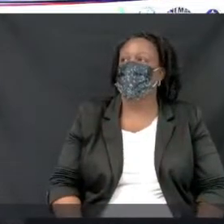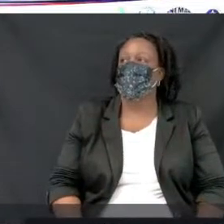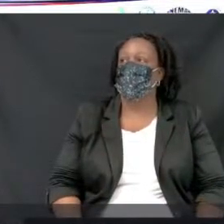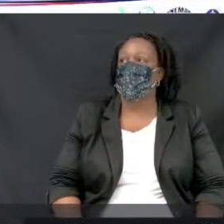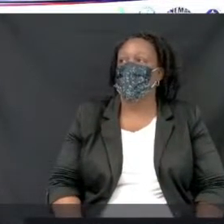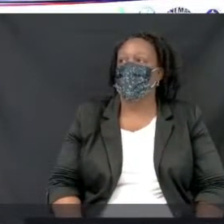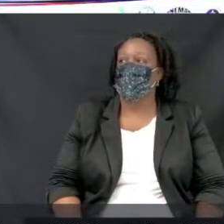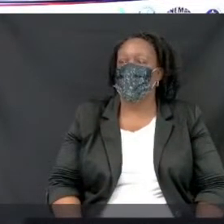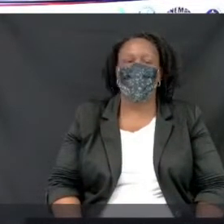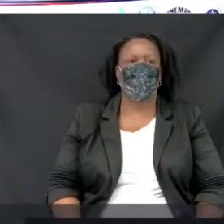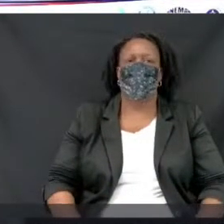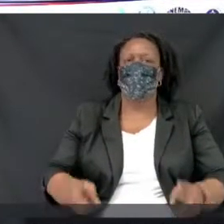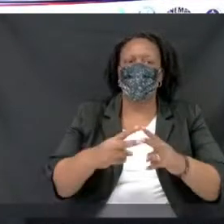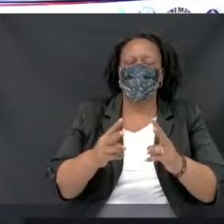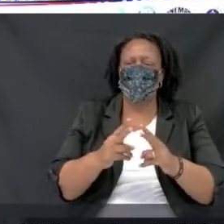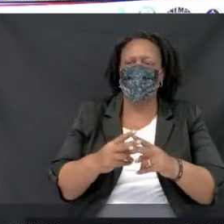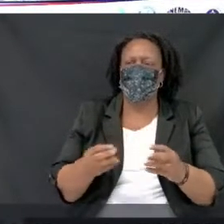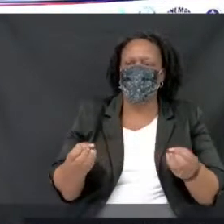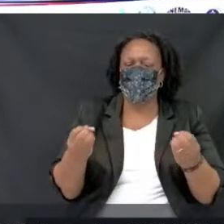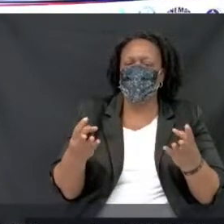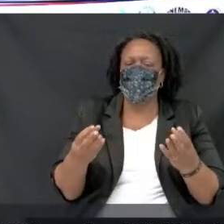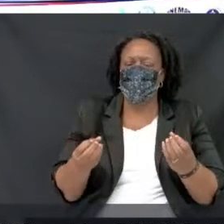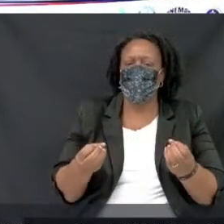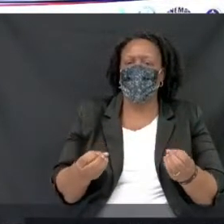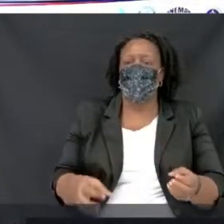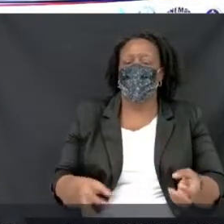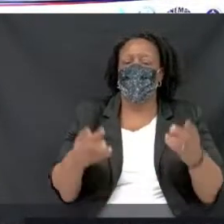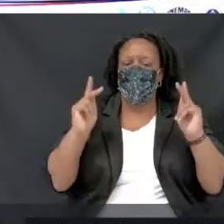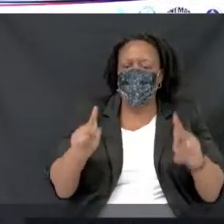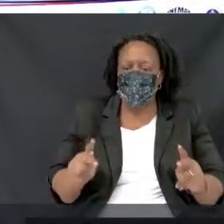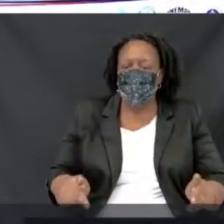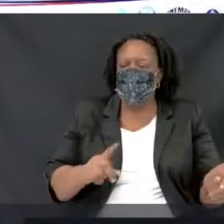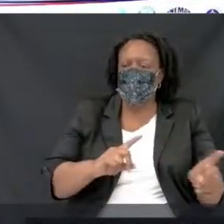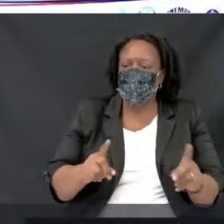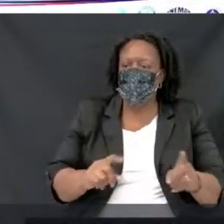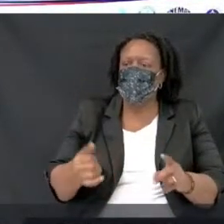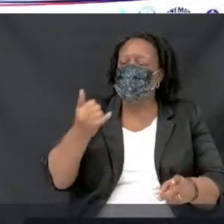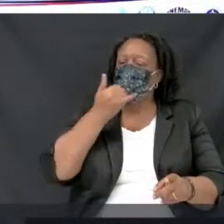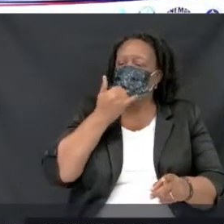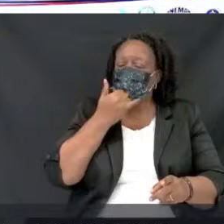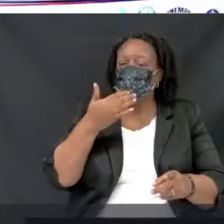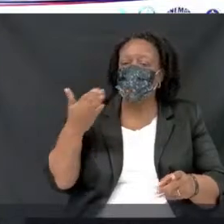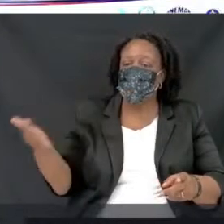Williams, very often, and I'm hopeful that Superintendent Henry and the compliance team